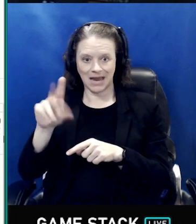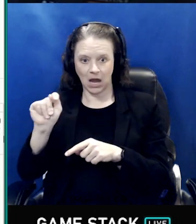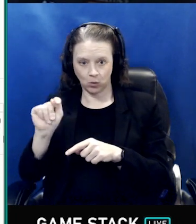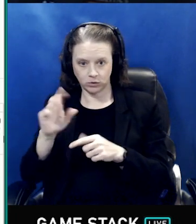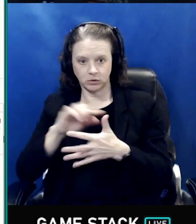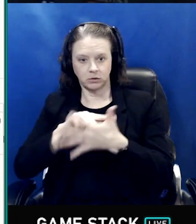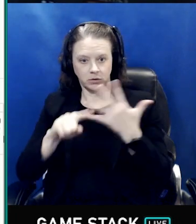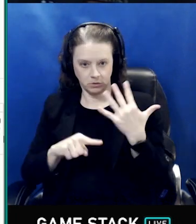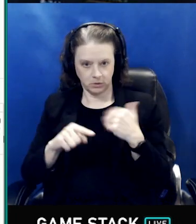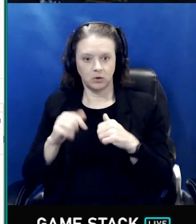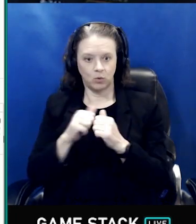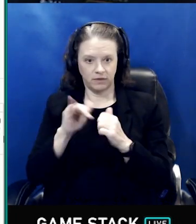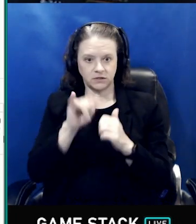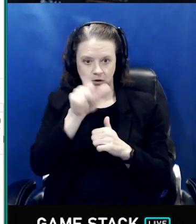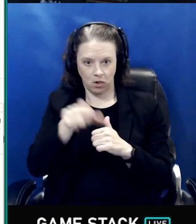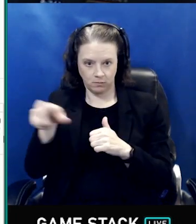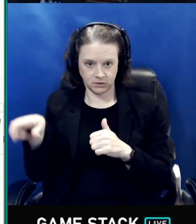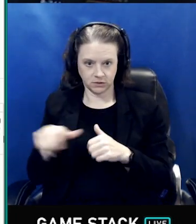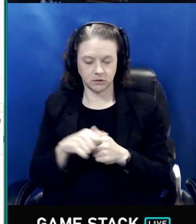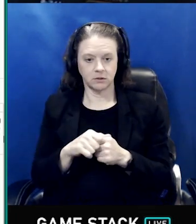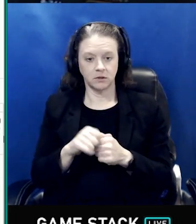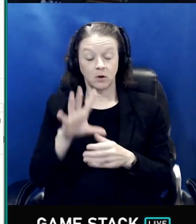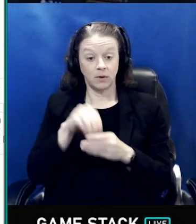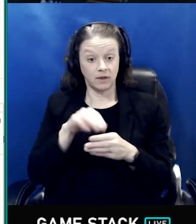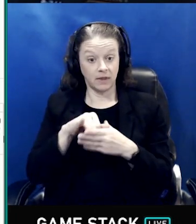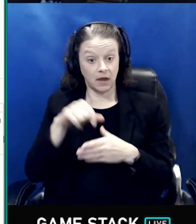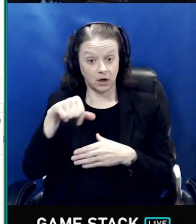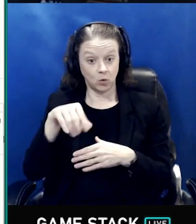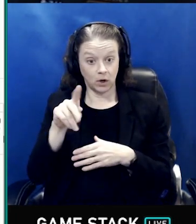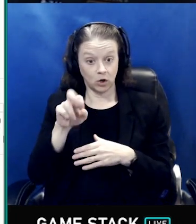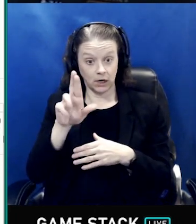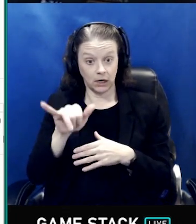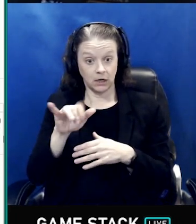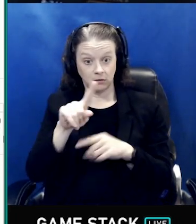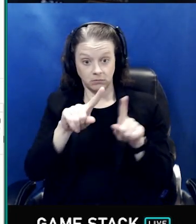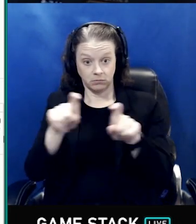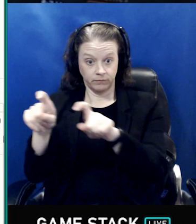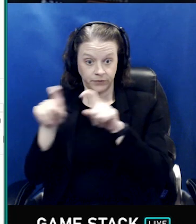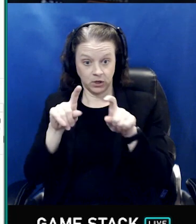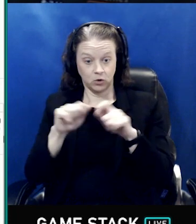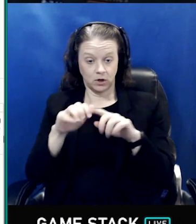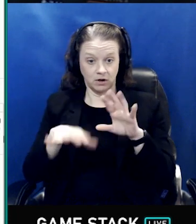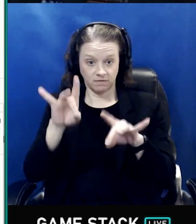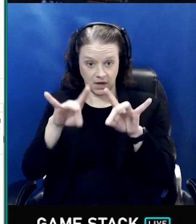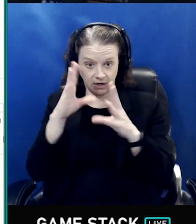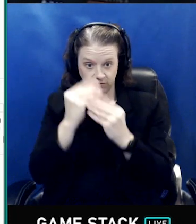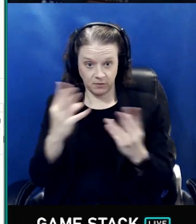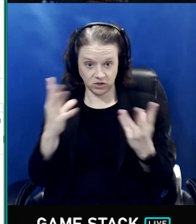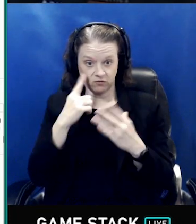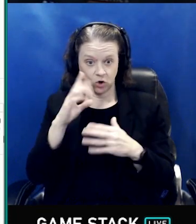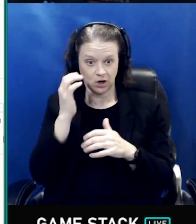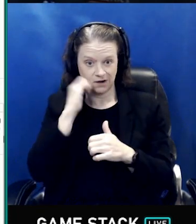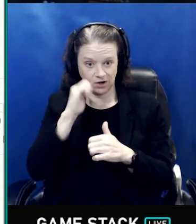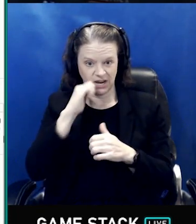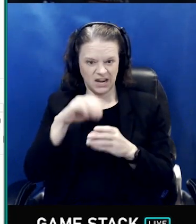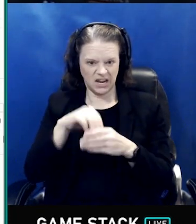columns. In this query, you can find out sum of CCU for every day in every world.